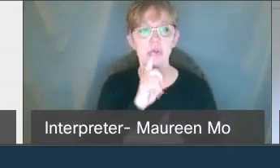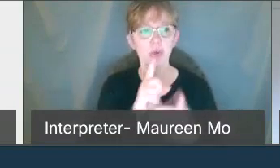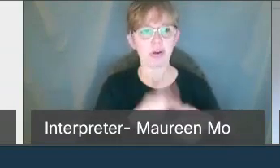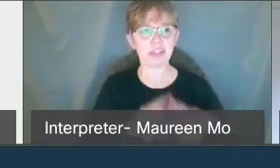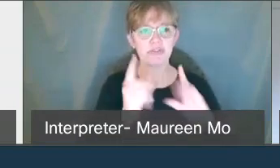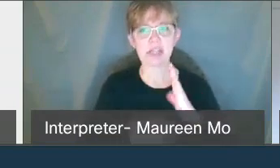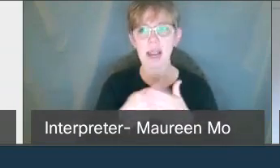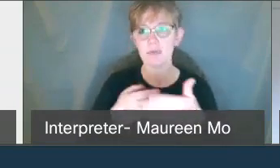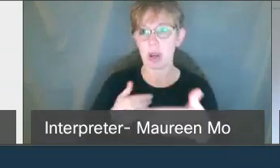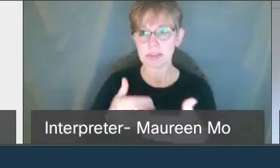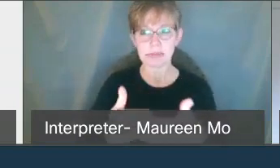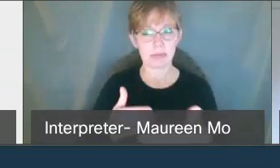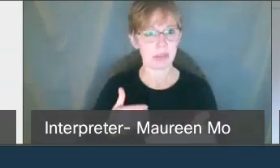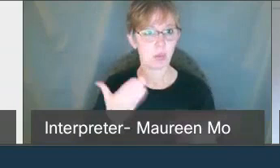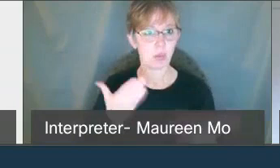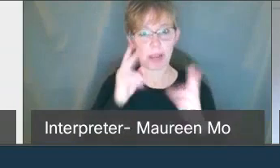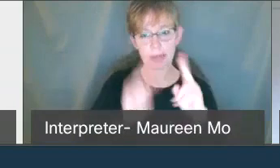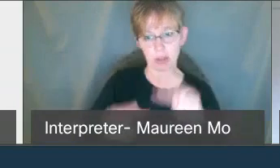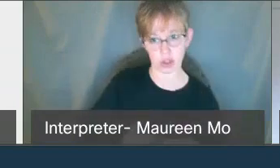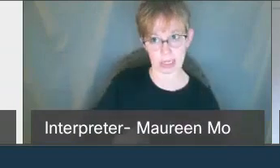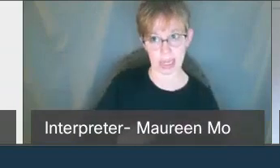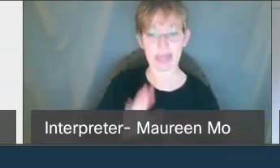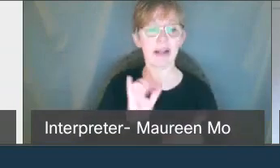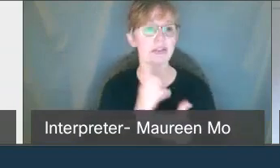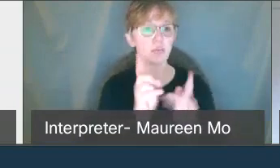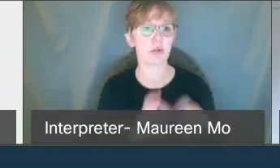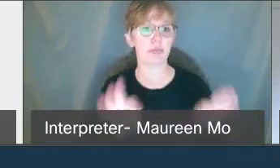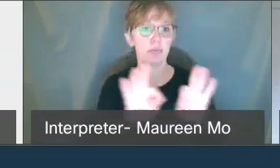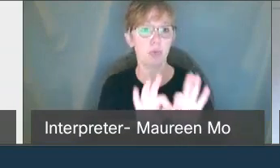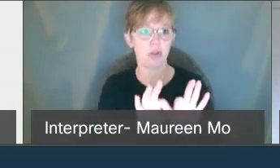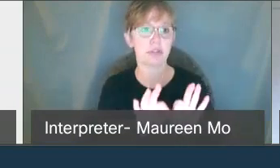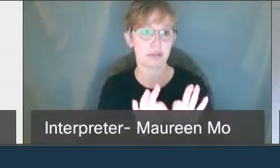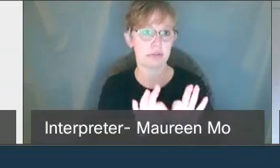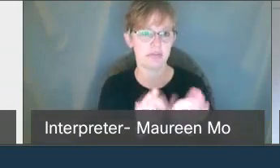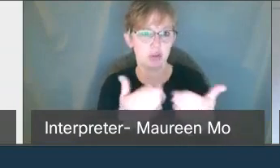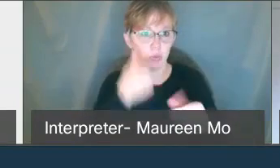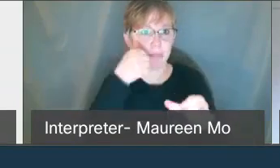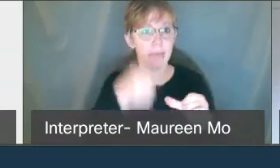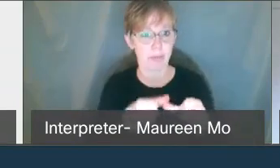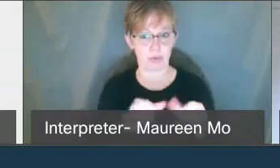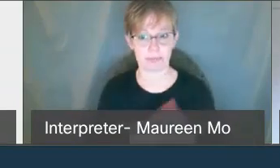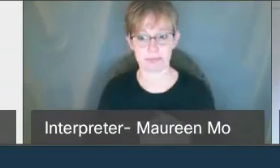might be looking at, and that's just one important kind of caveat to remember.